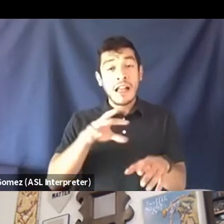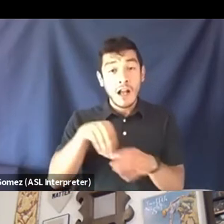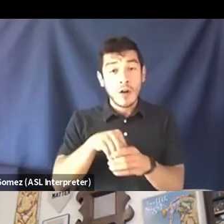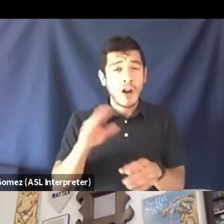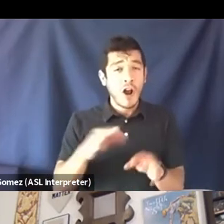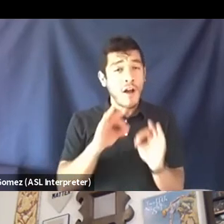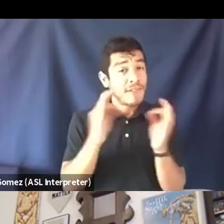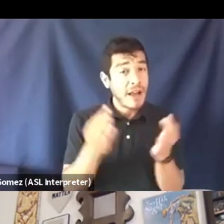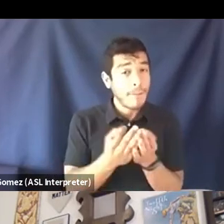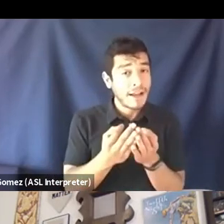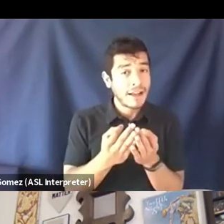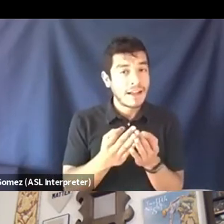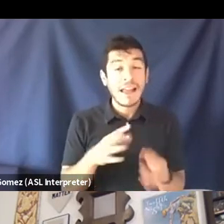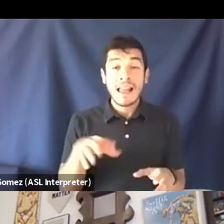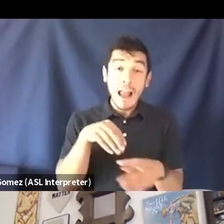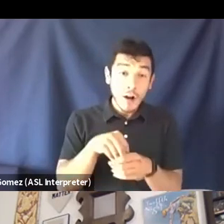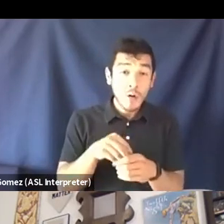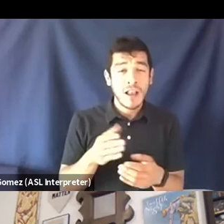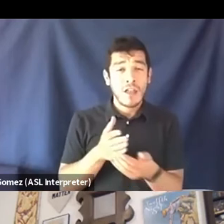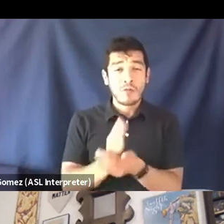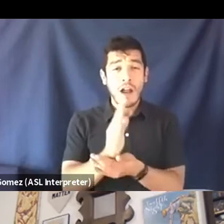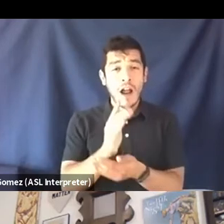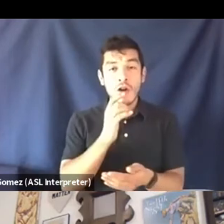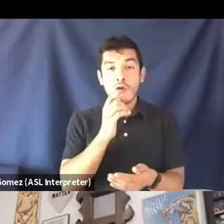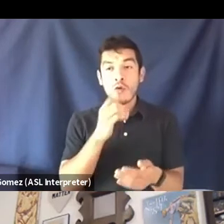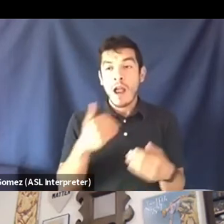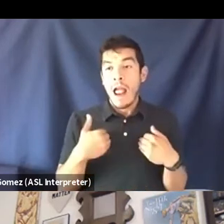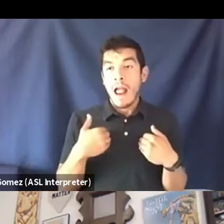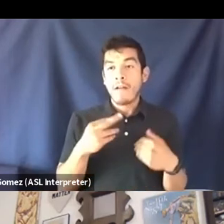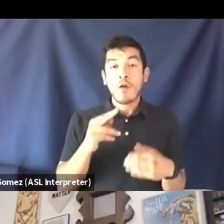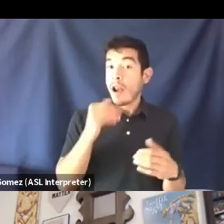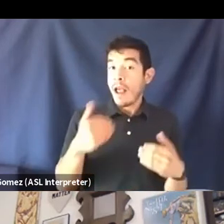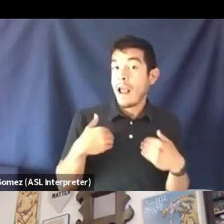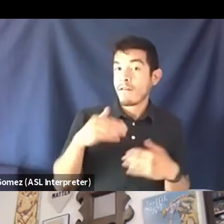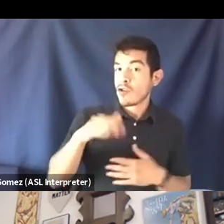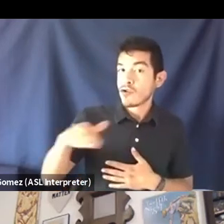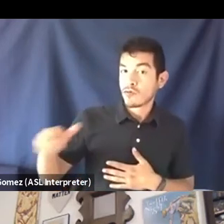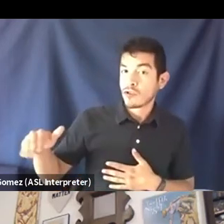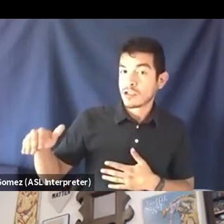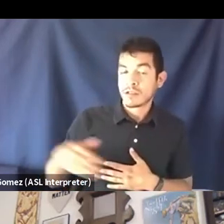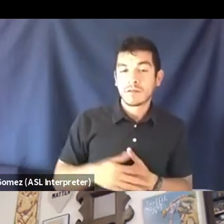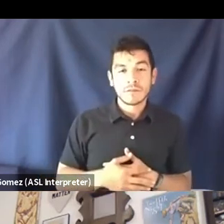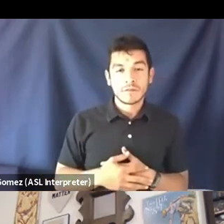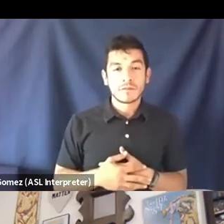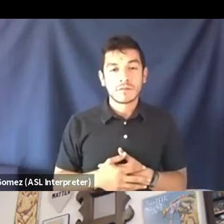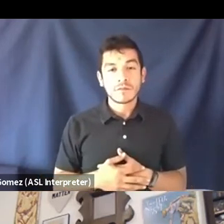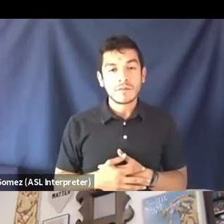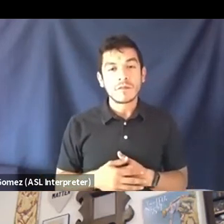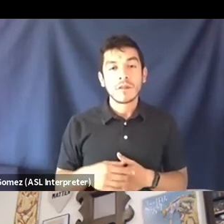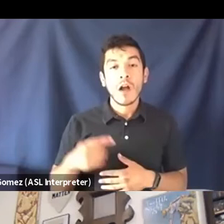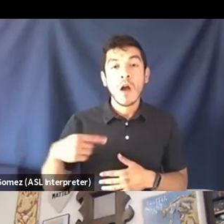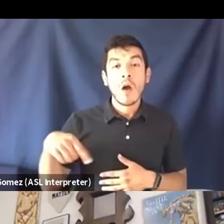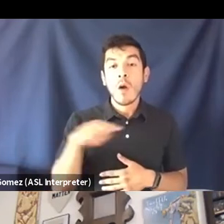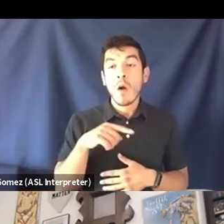children. And we haven't dealt with this. And in fact, we've rendered it so invisible in a way, because the communities targeted